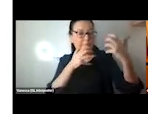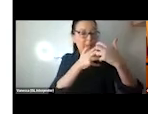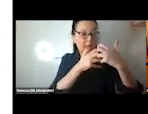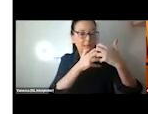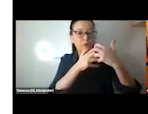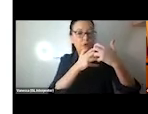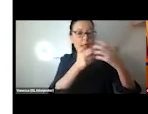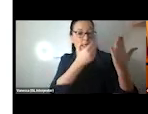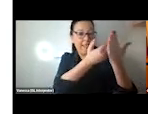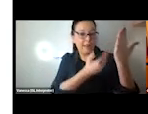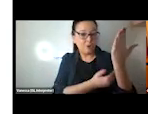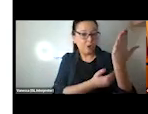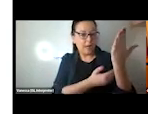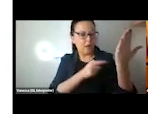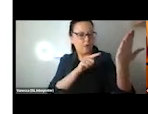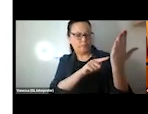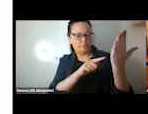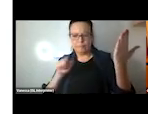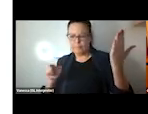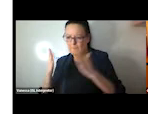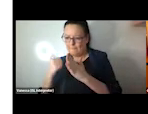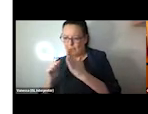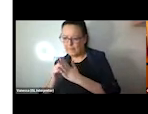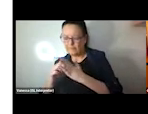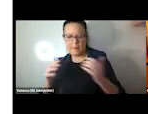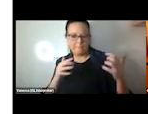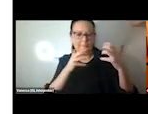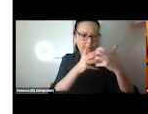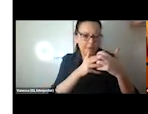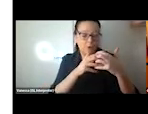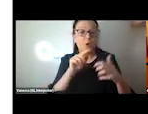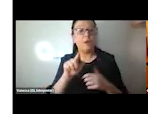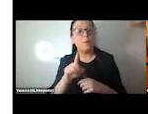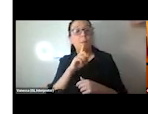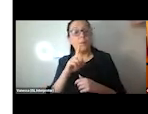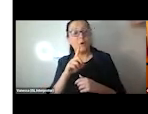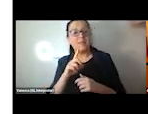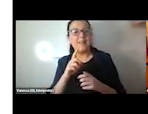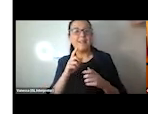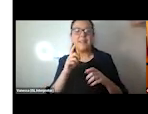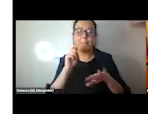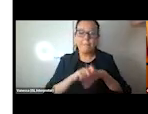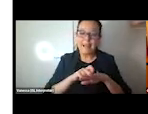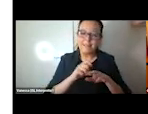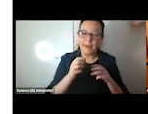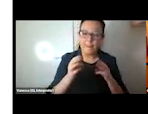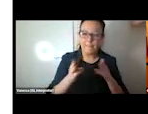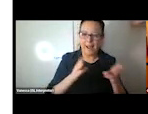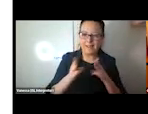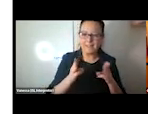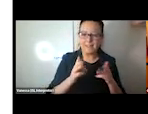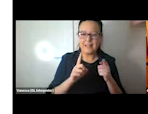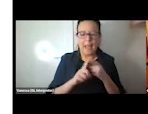they also, and I suppose this is the really fundamental part, standards drive innovation, they drive best practice and a much